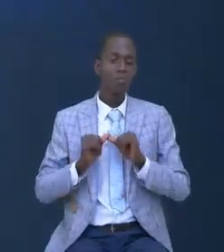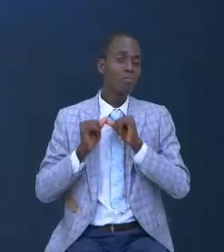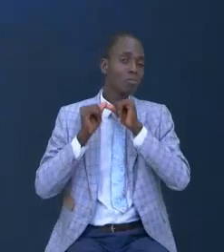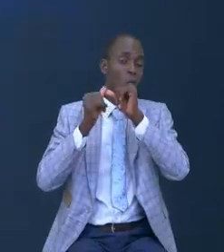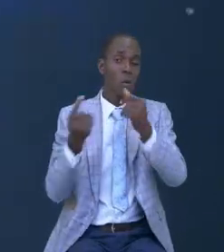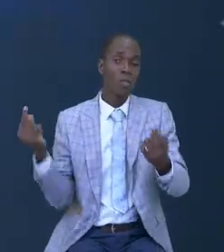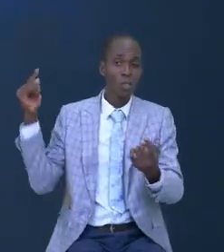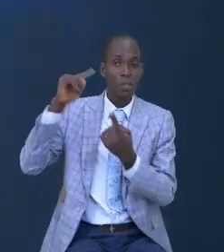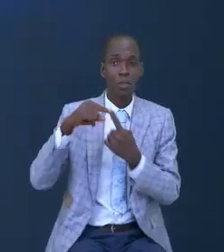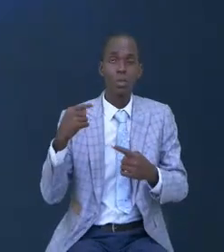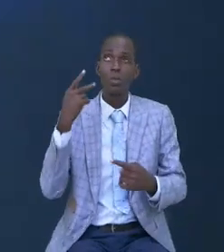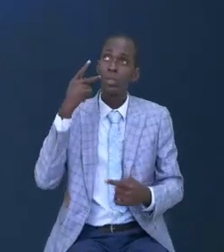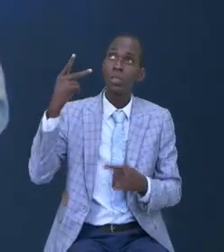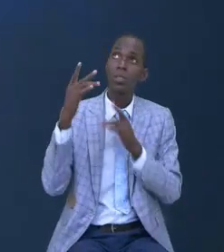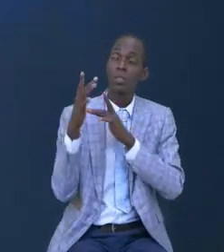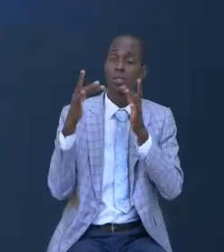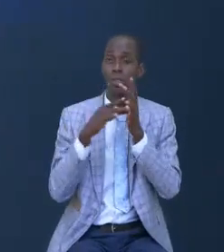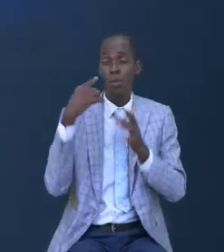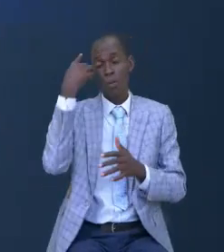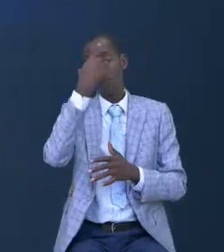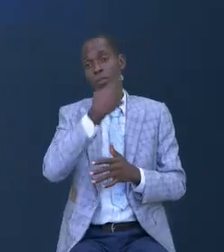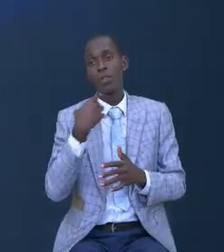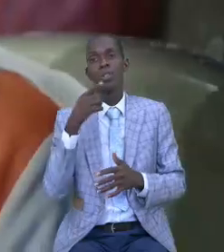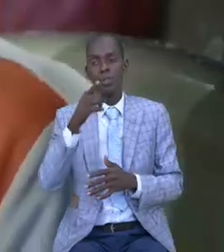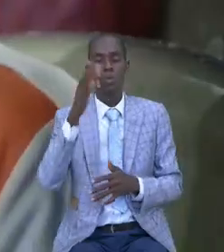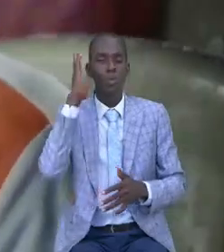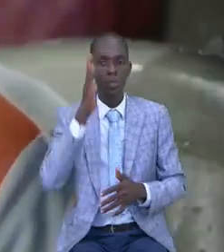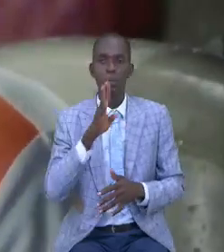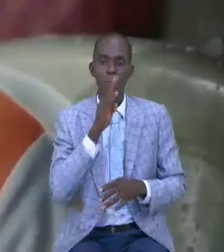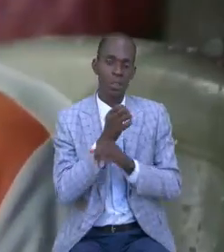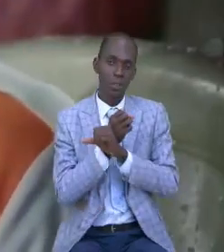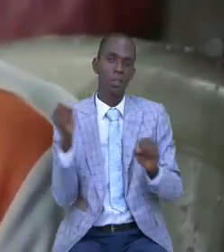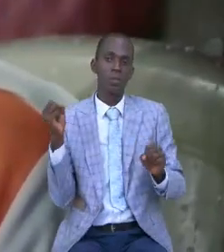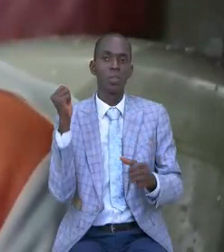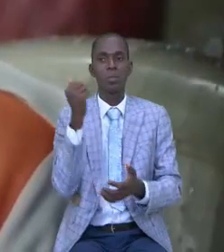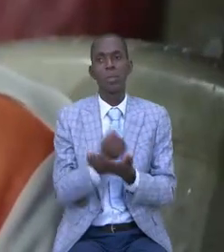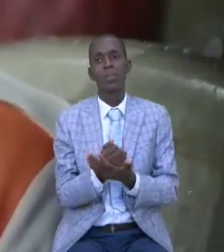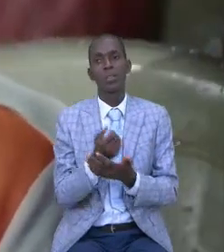to face, thou shalt be saved. Look at